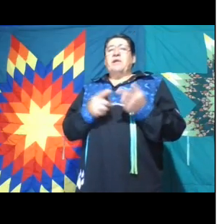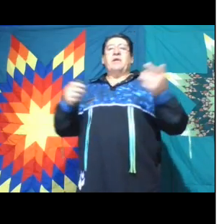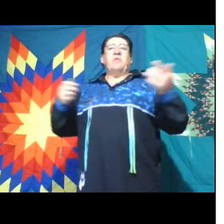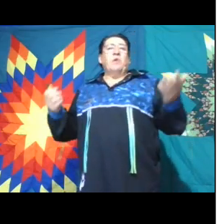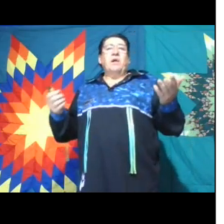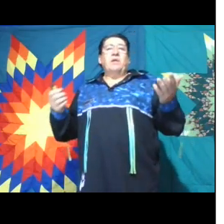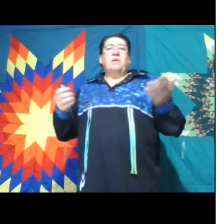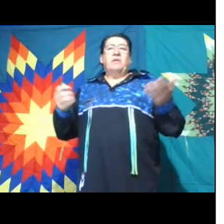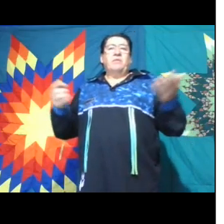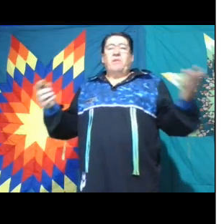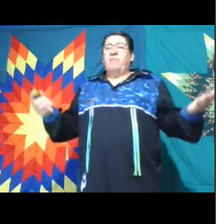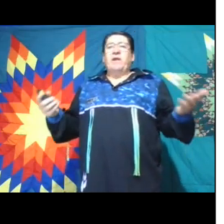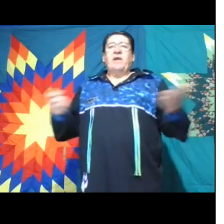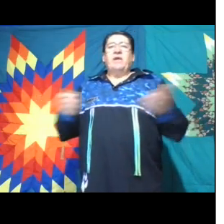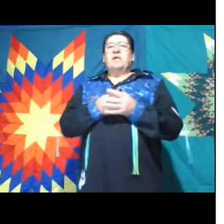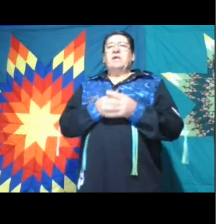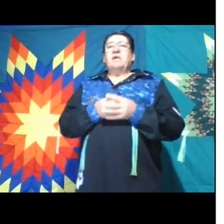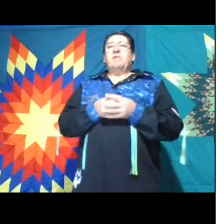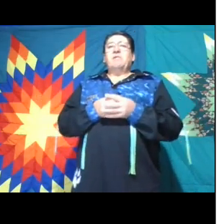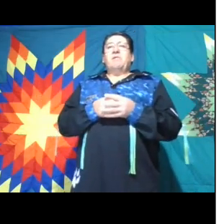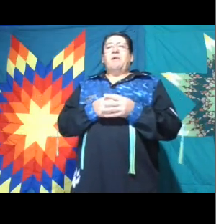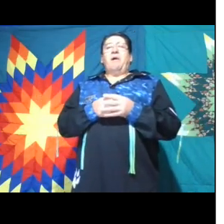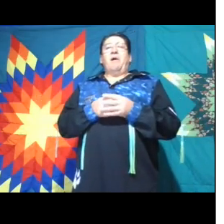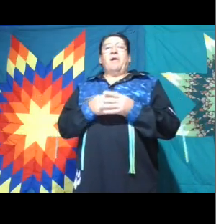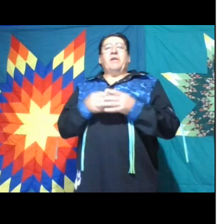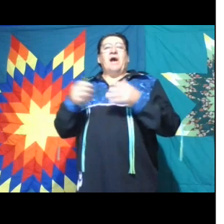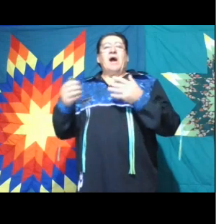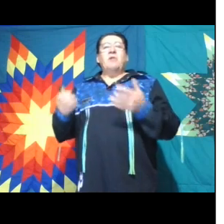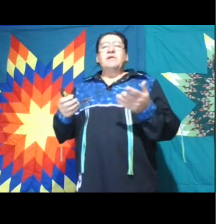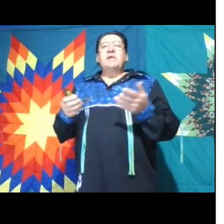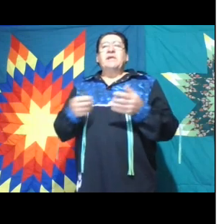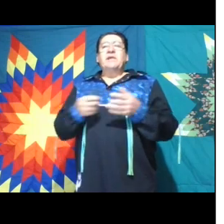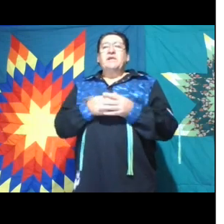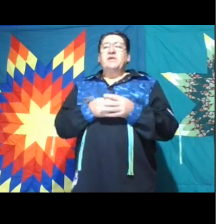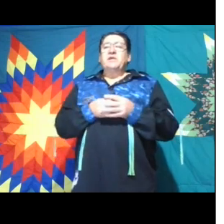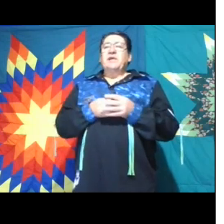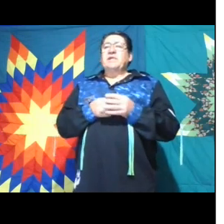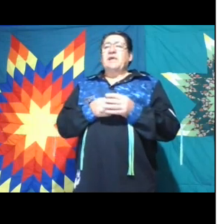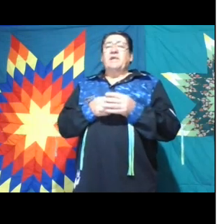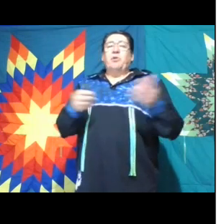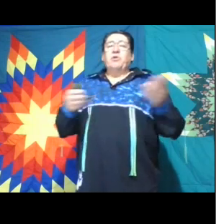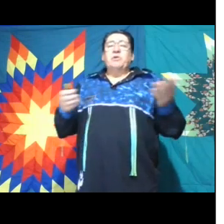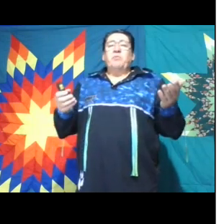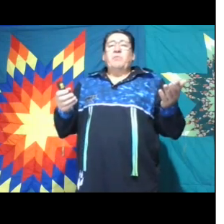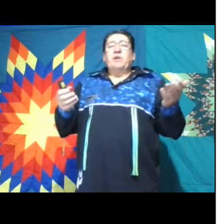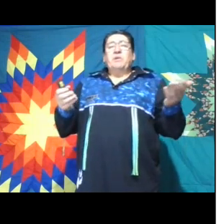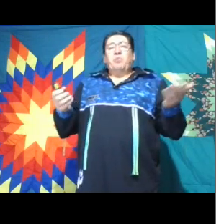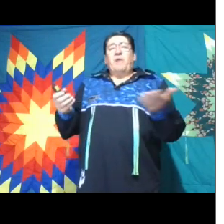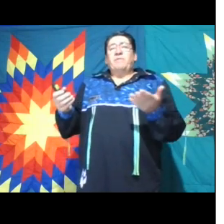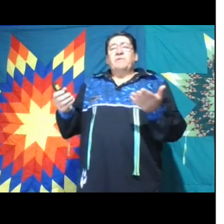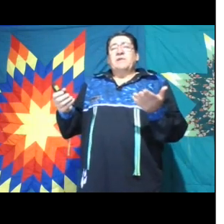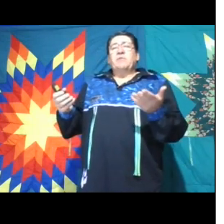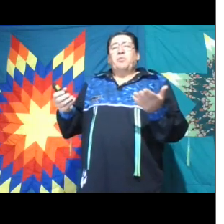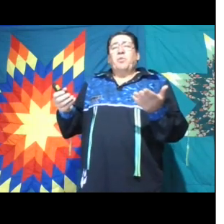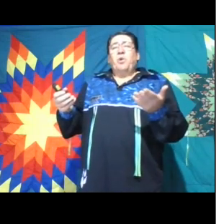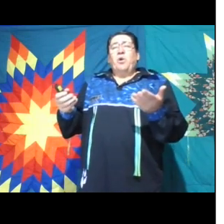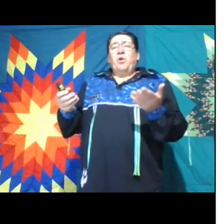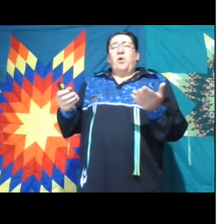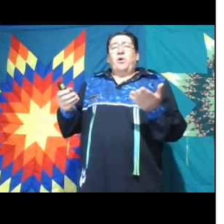are eating well every day. The housing conditions, like I said, the person might be deprived of